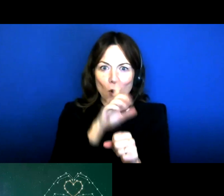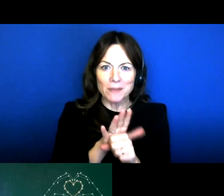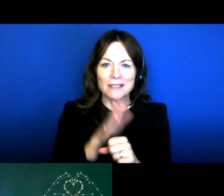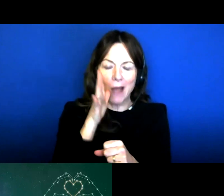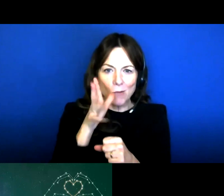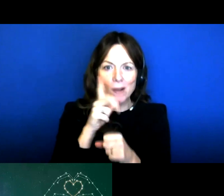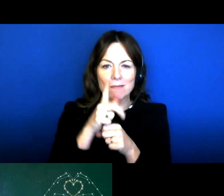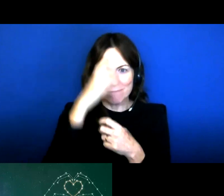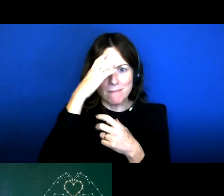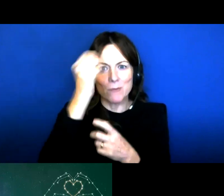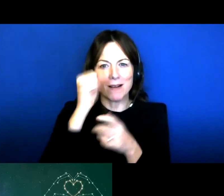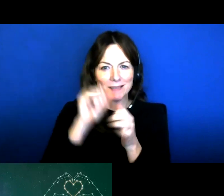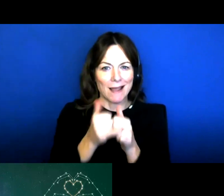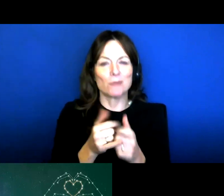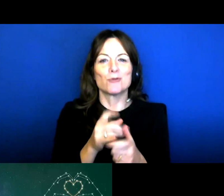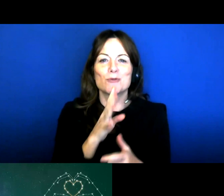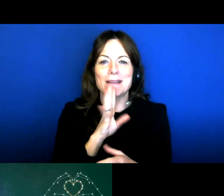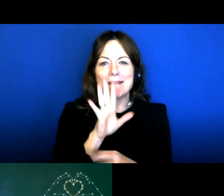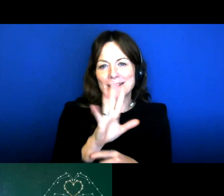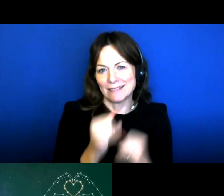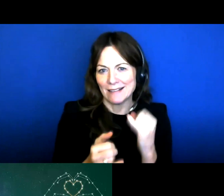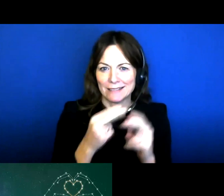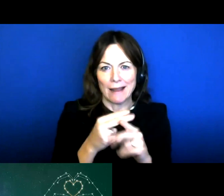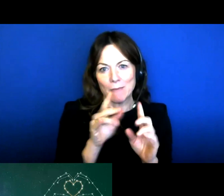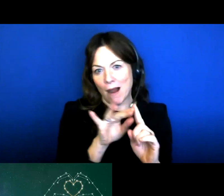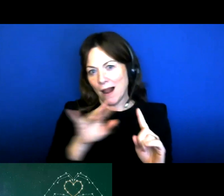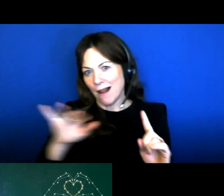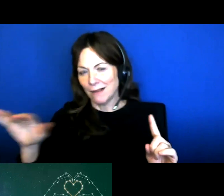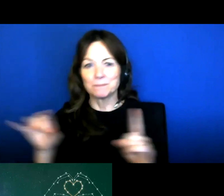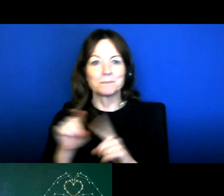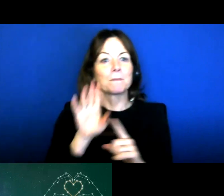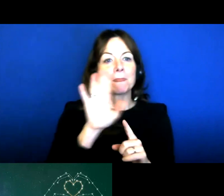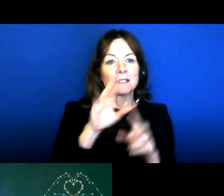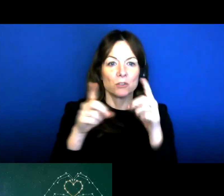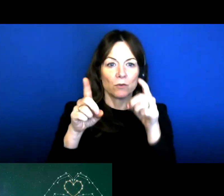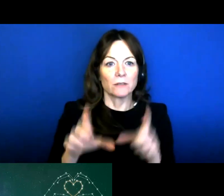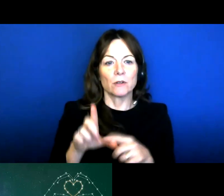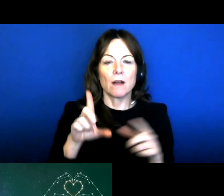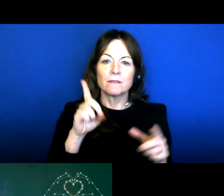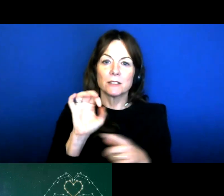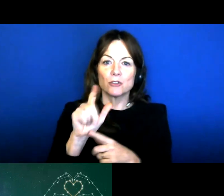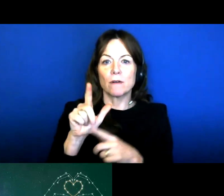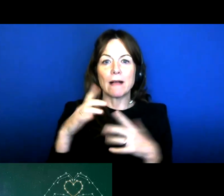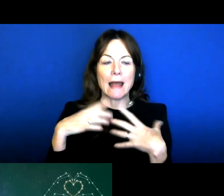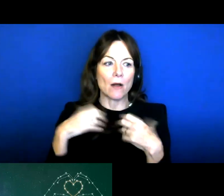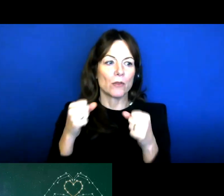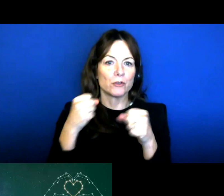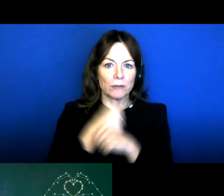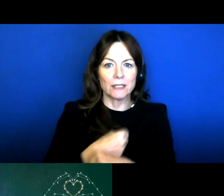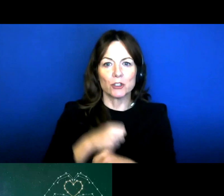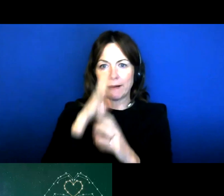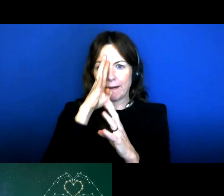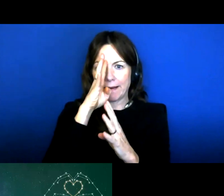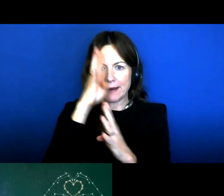how to do it at one point. Zachy is the Executive Director of Digital Health Strategic Initiatives with the BC Ministry of